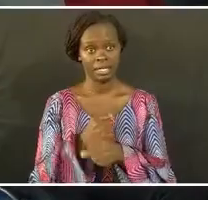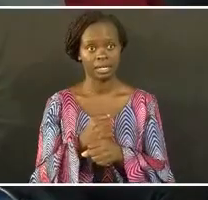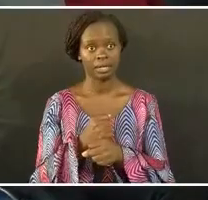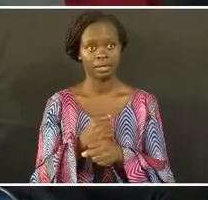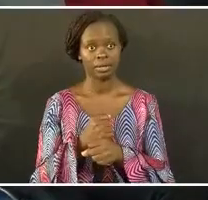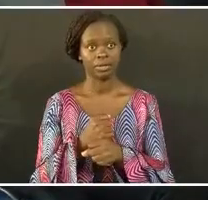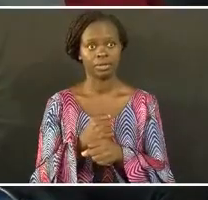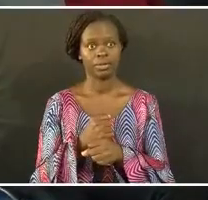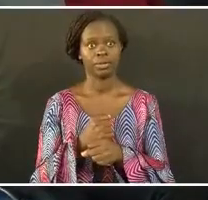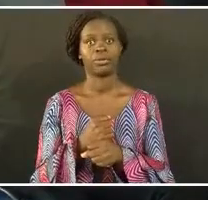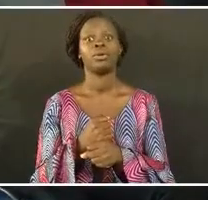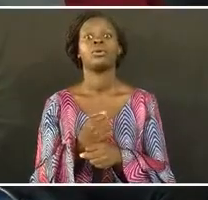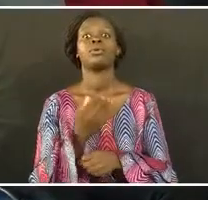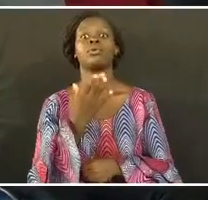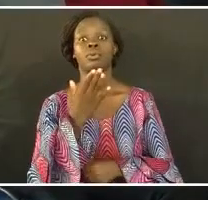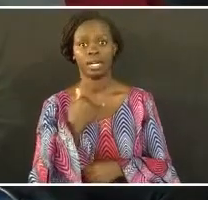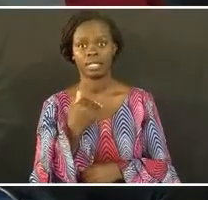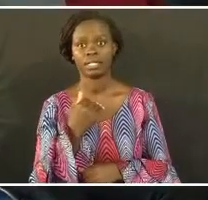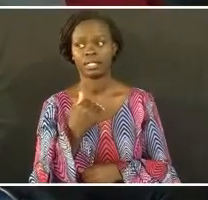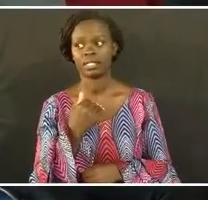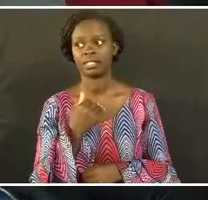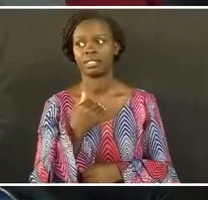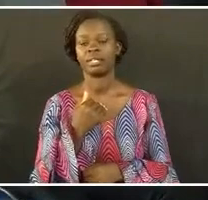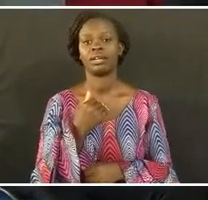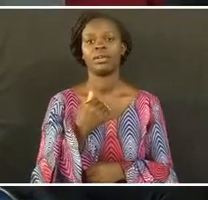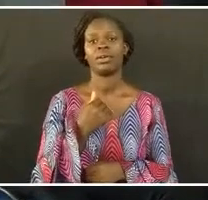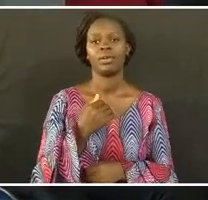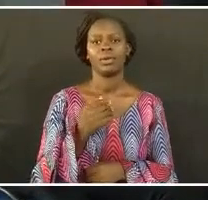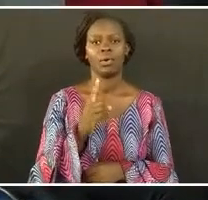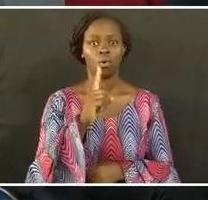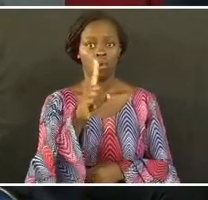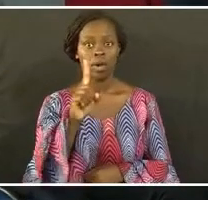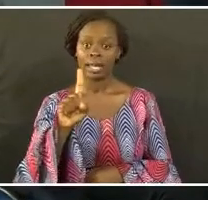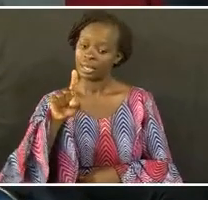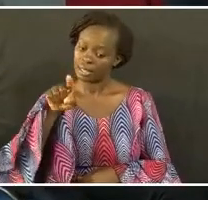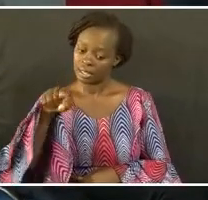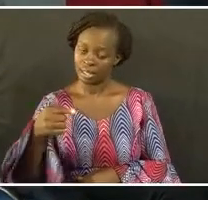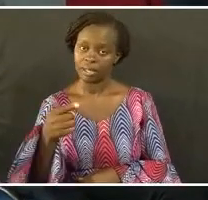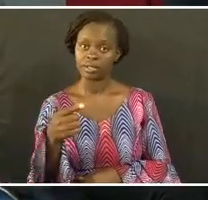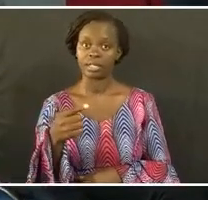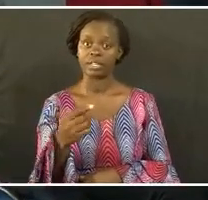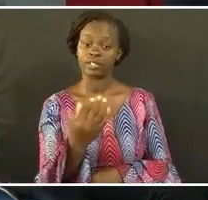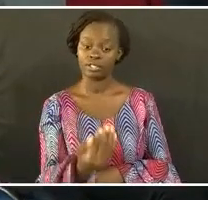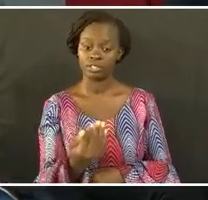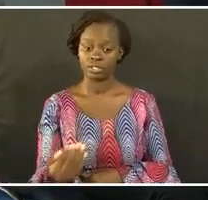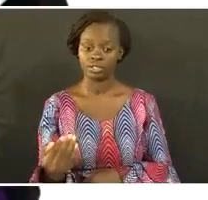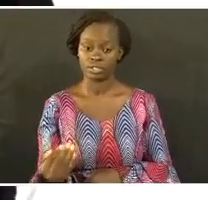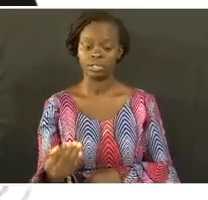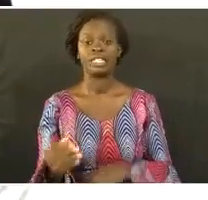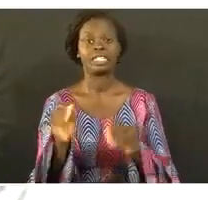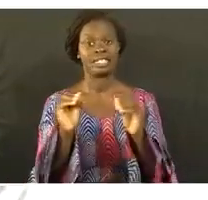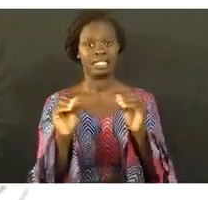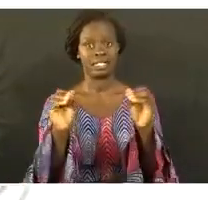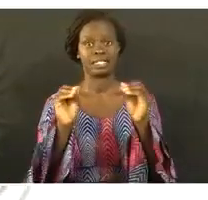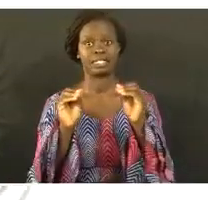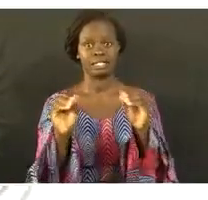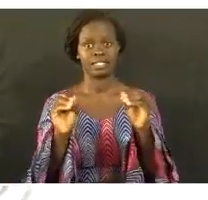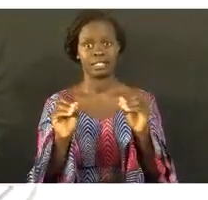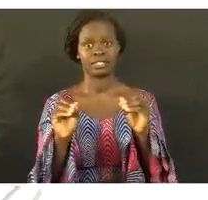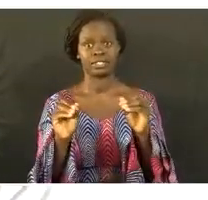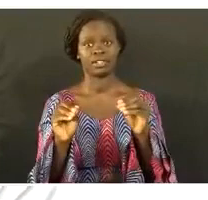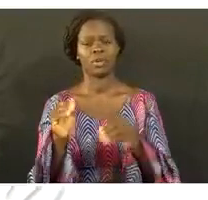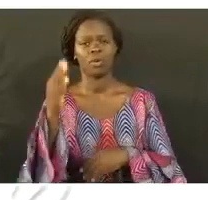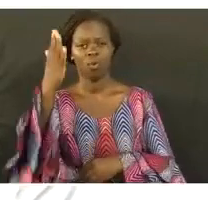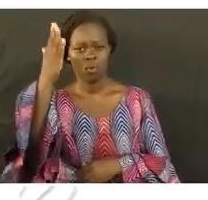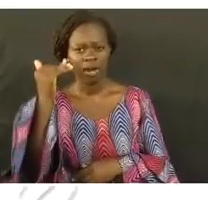out 1,500 children, both from Adventist and non-Adventist background, because we want, as